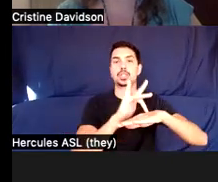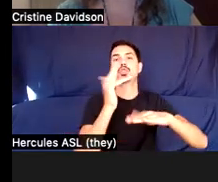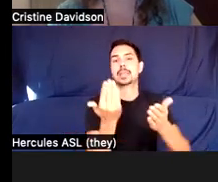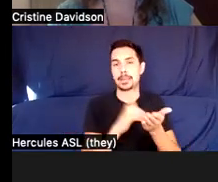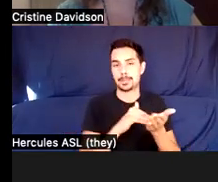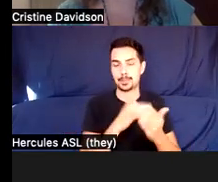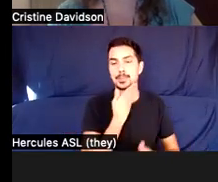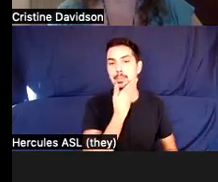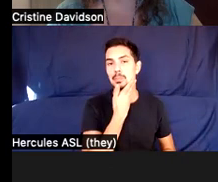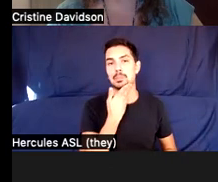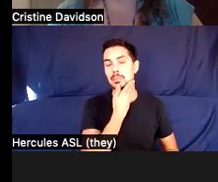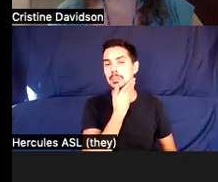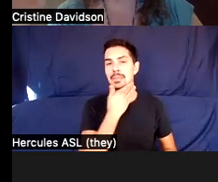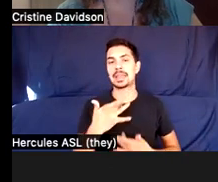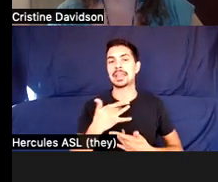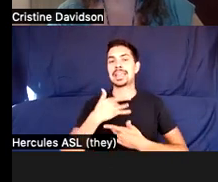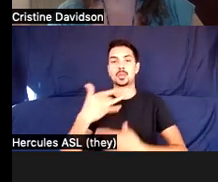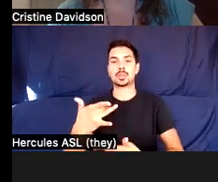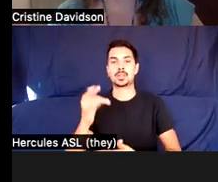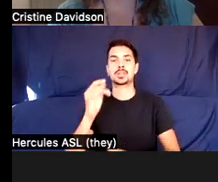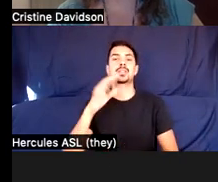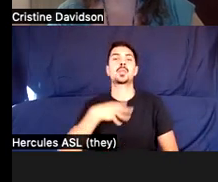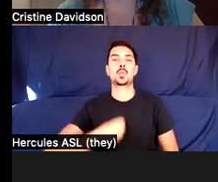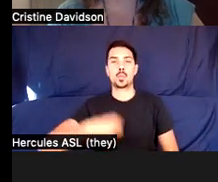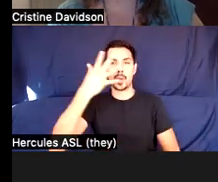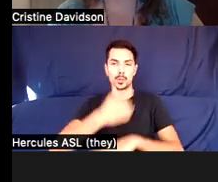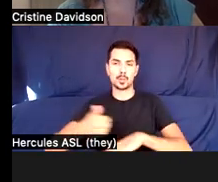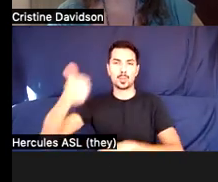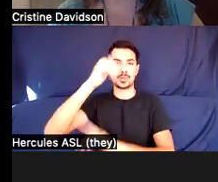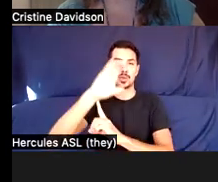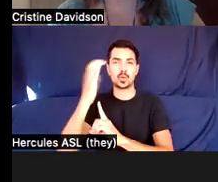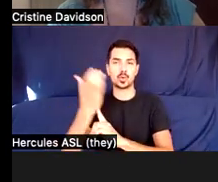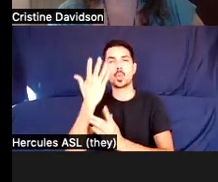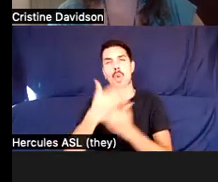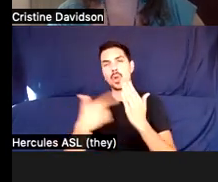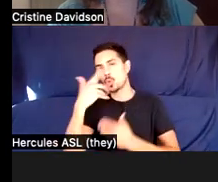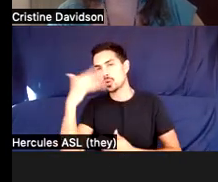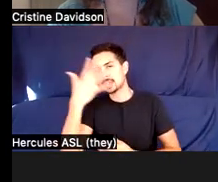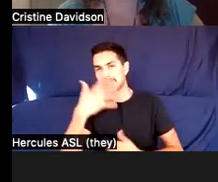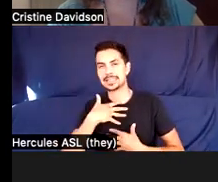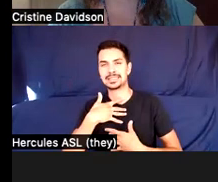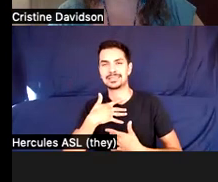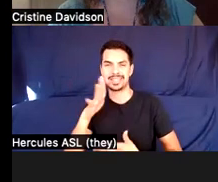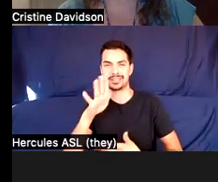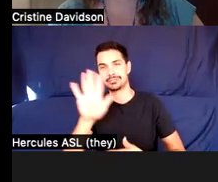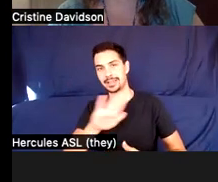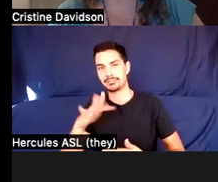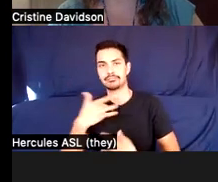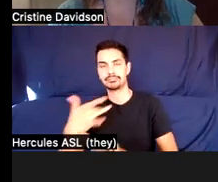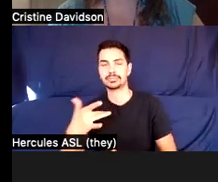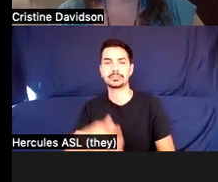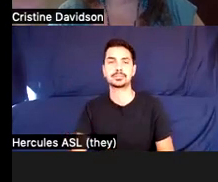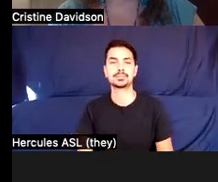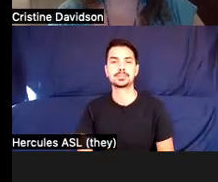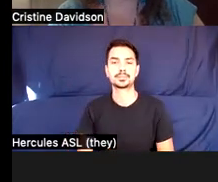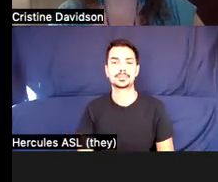white supremacy culture. In our advocacy, we're going to be standing in biased support of the survivors, and we're going